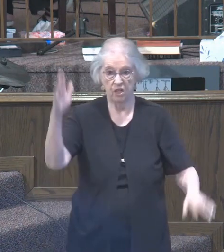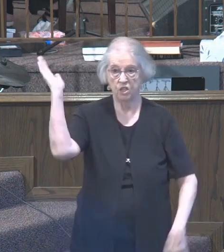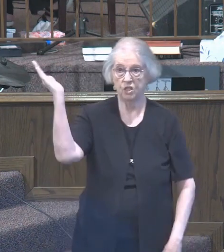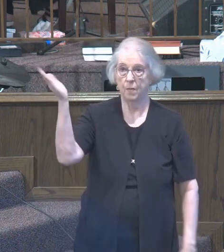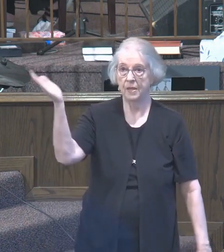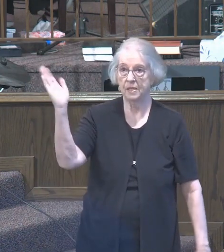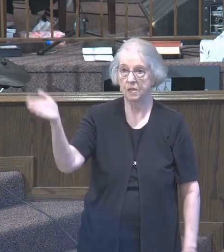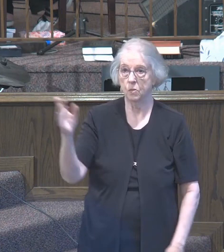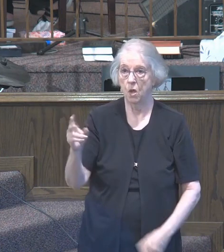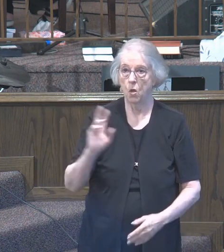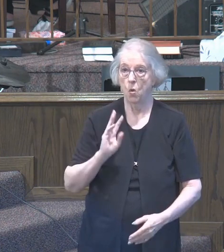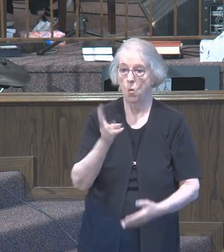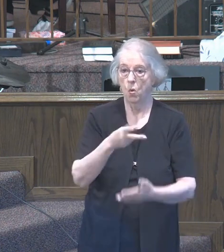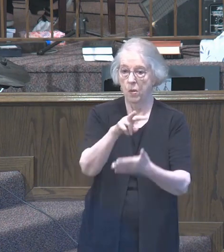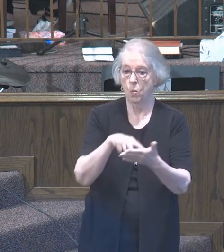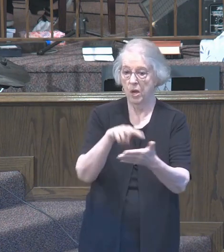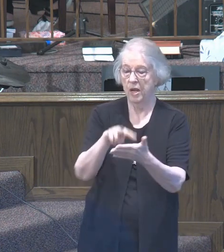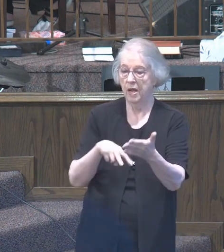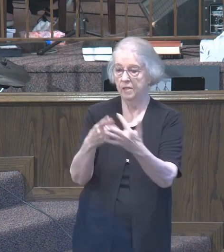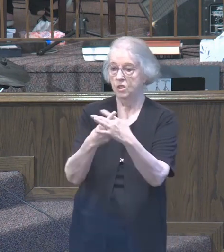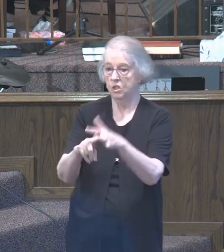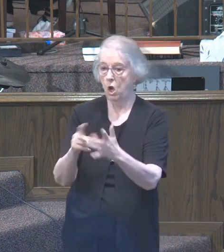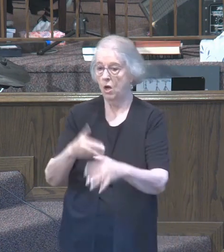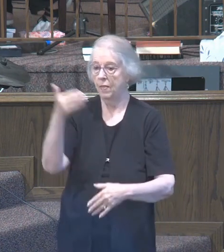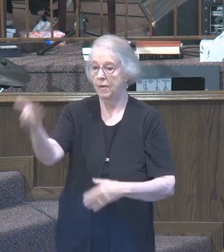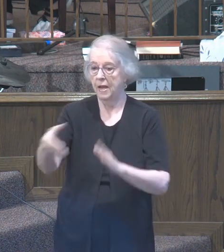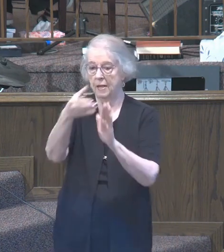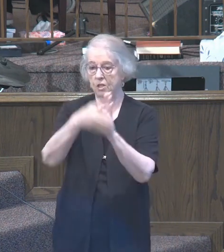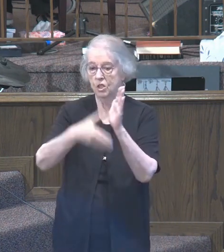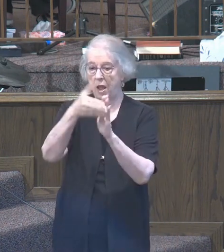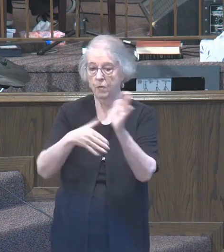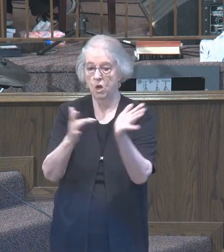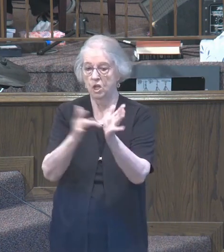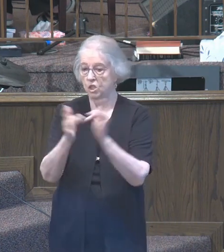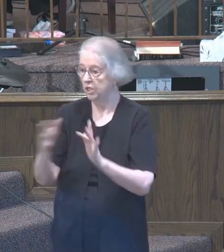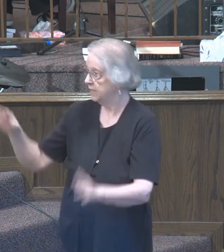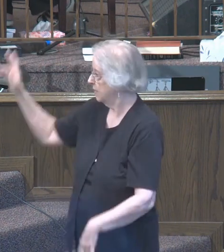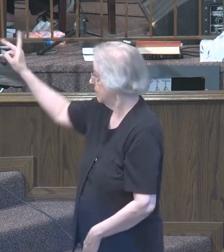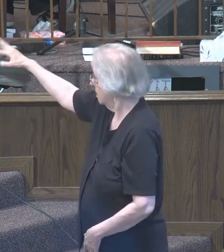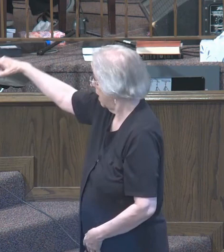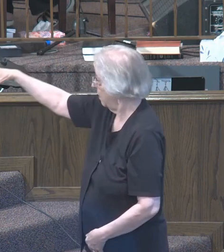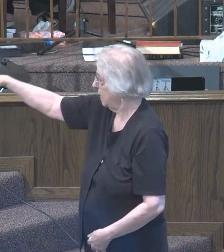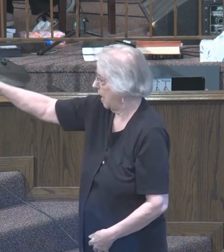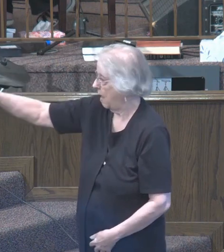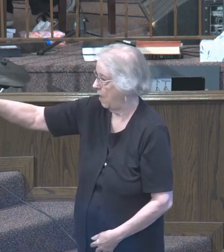in the beginning of the next chapter. Jesus came down the mountain.